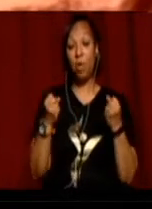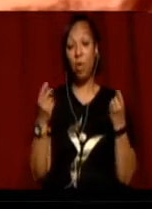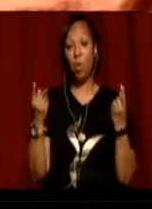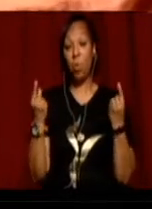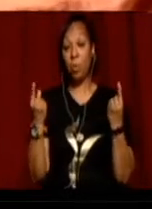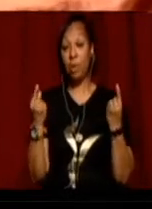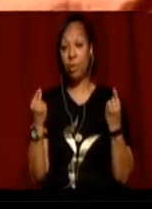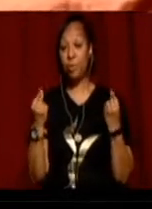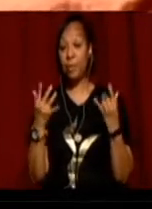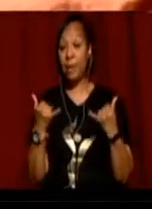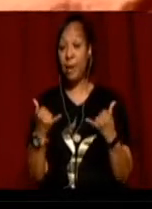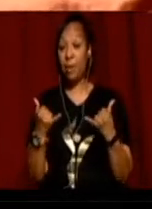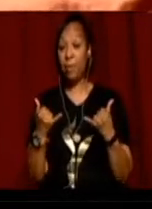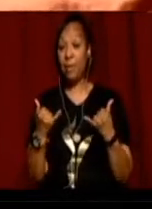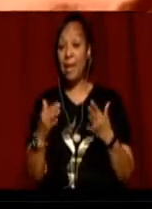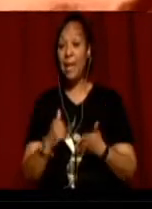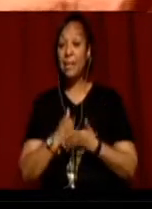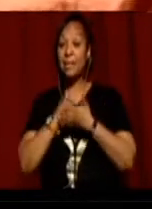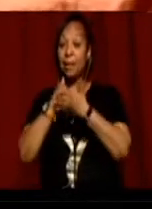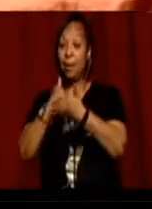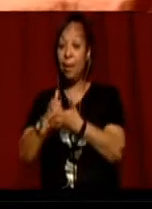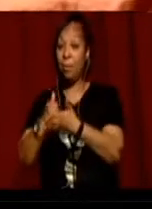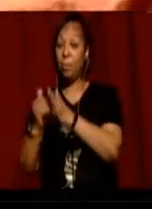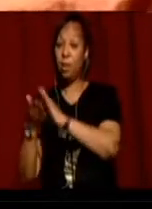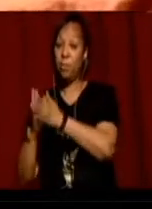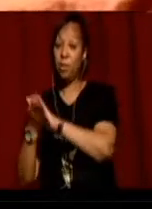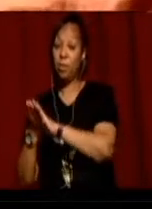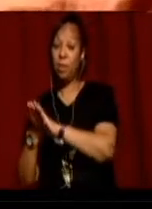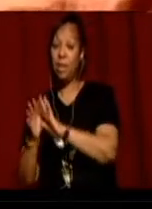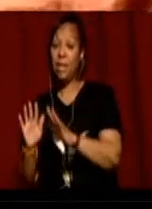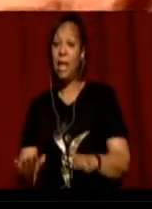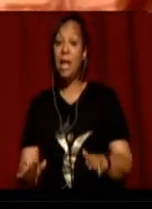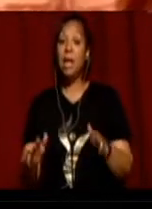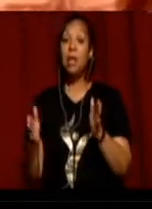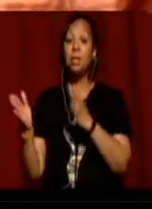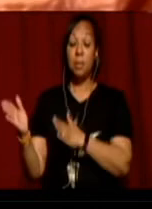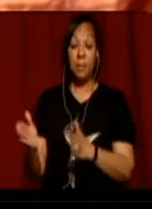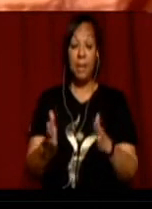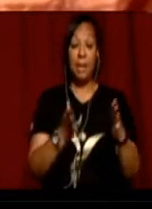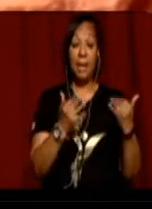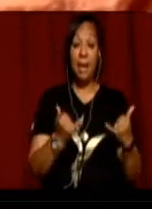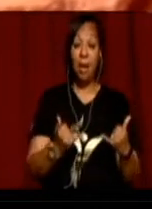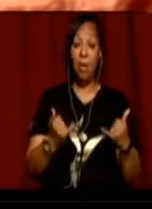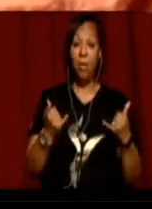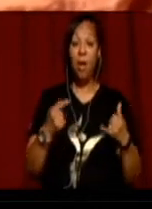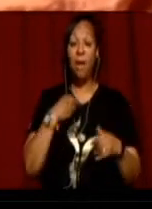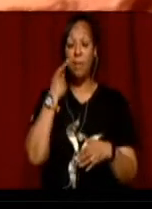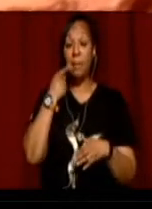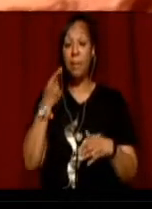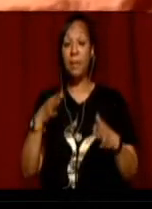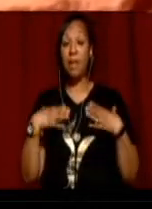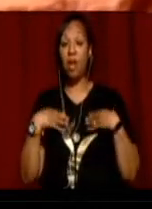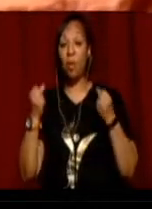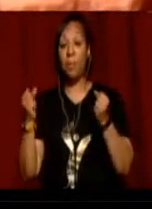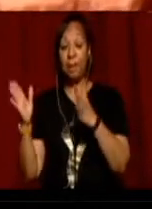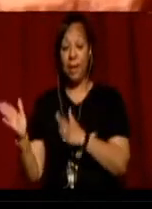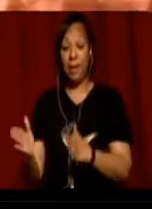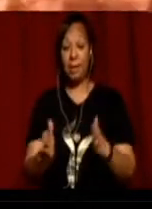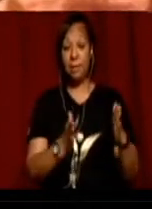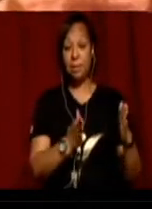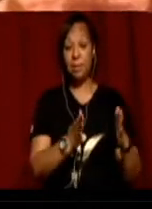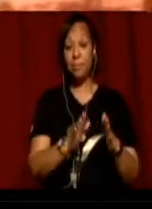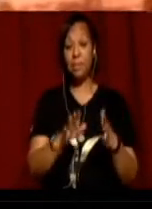do to help communities to abide by the appropriate public health guidance, because that will